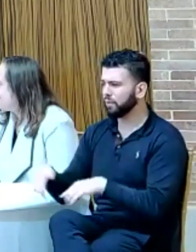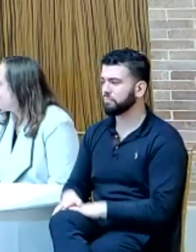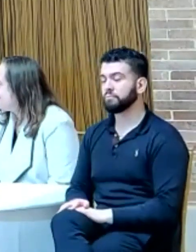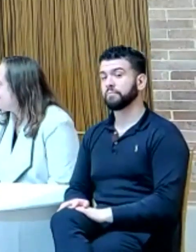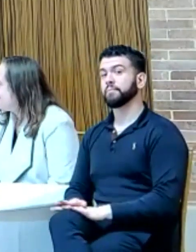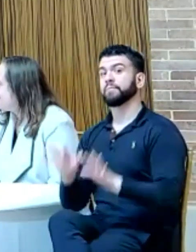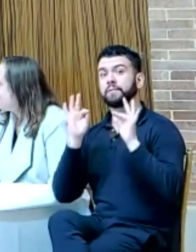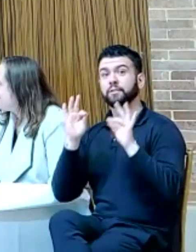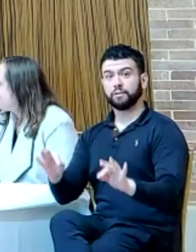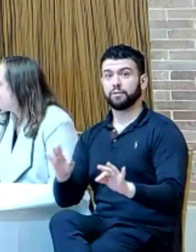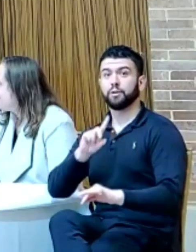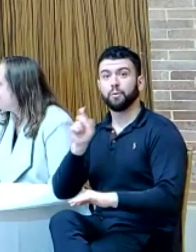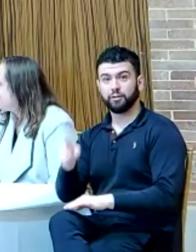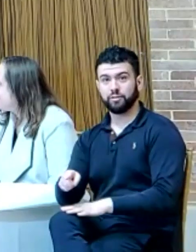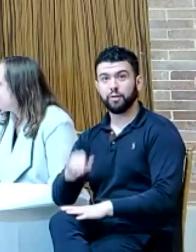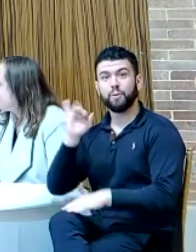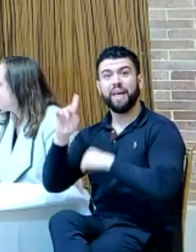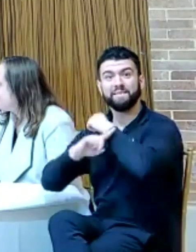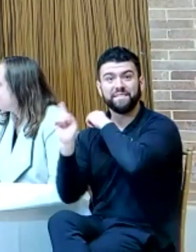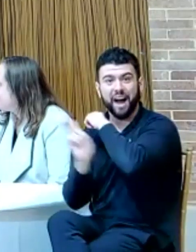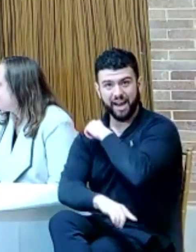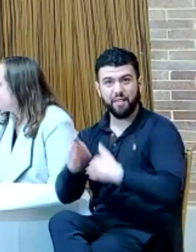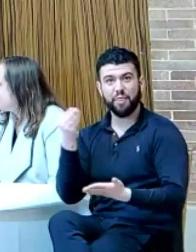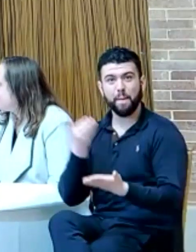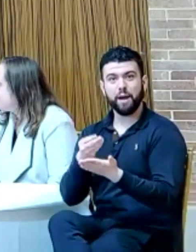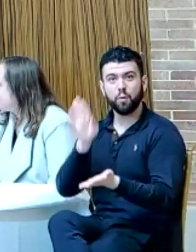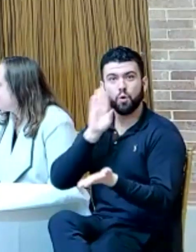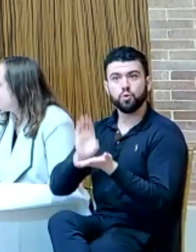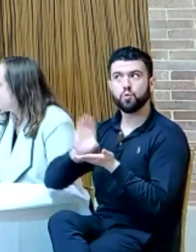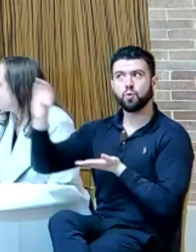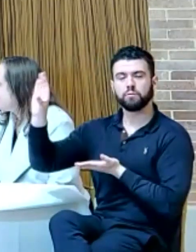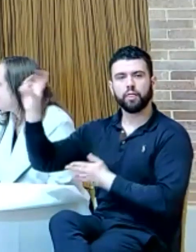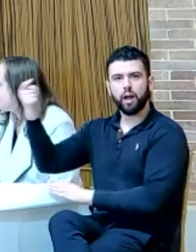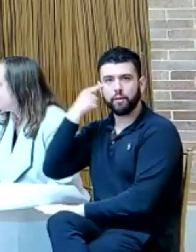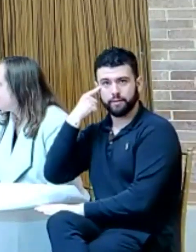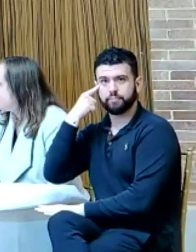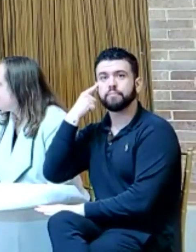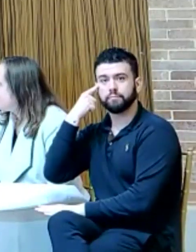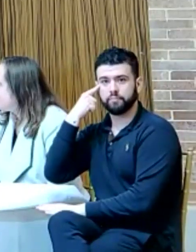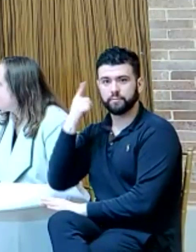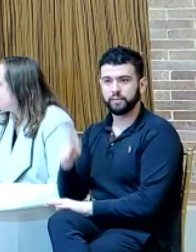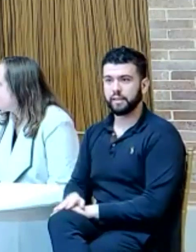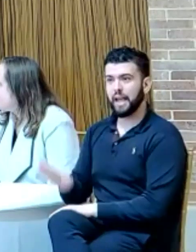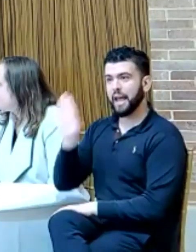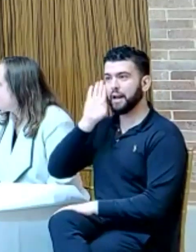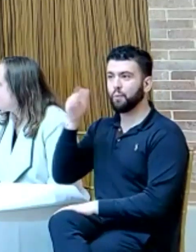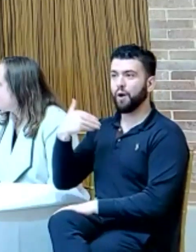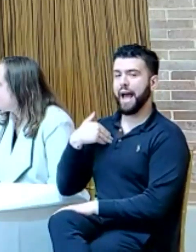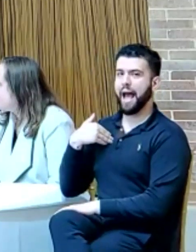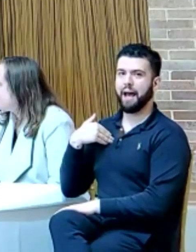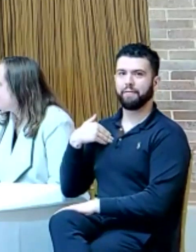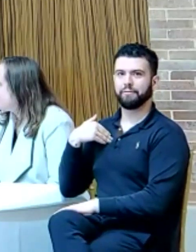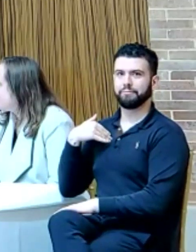the fines go to the government they're basically paid to the government and well it goes into that black hole